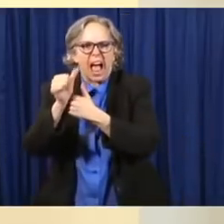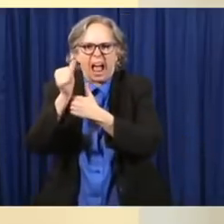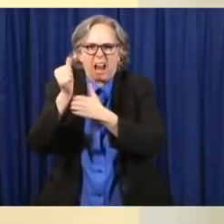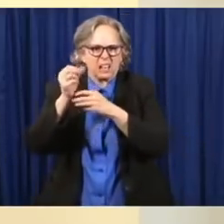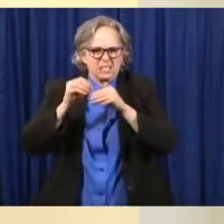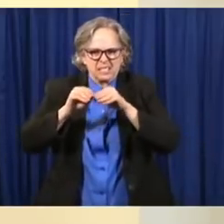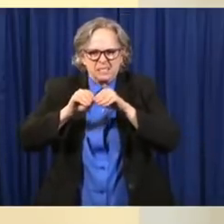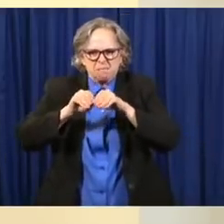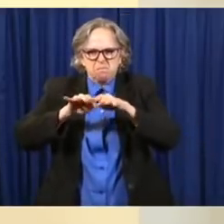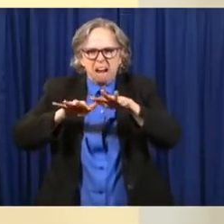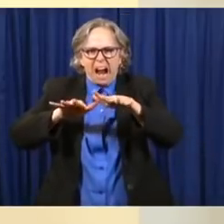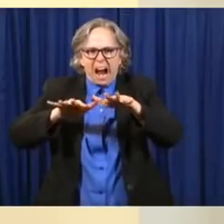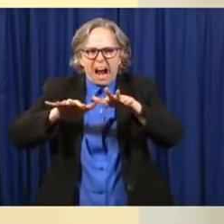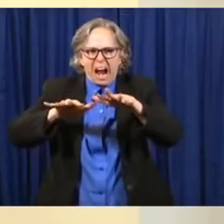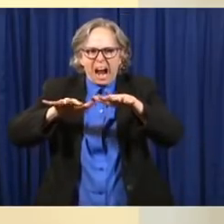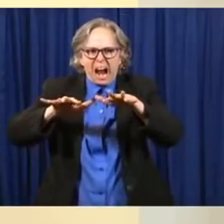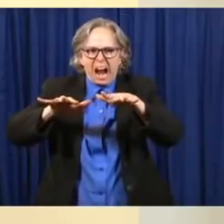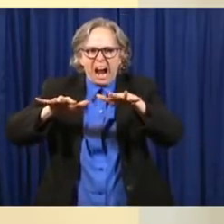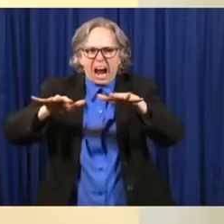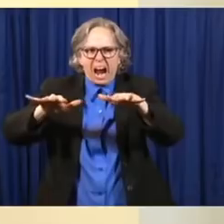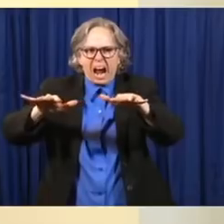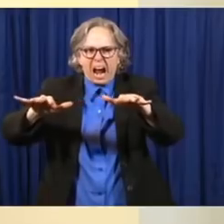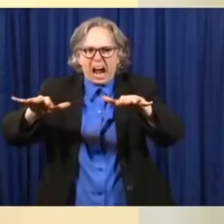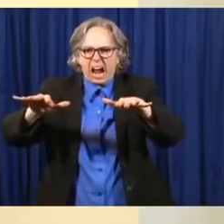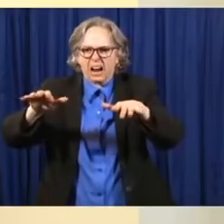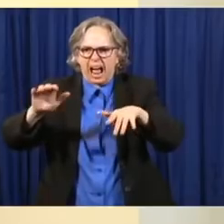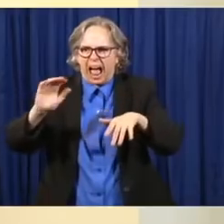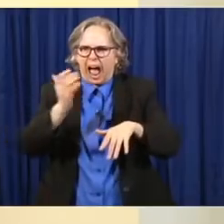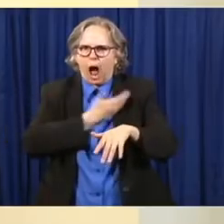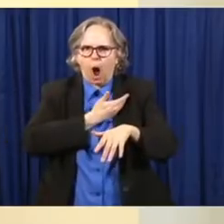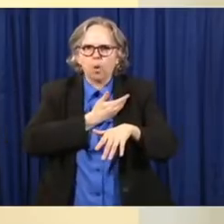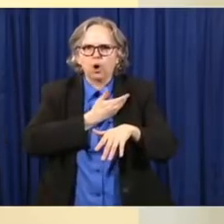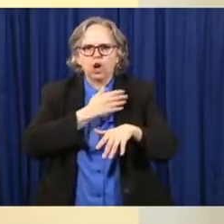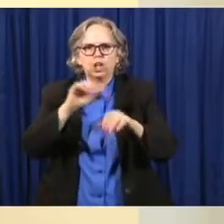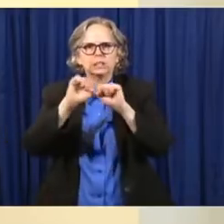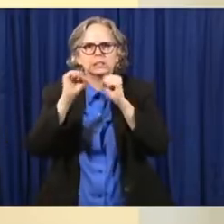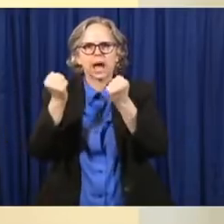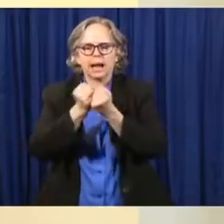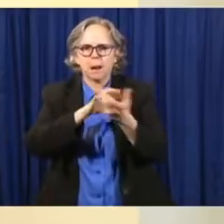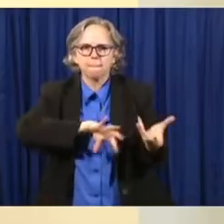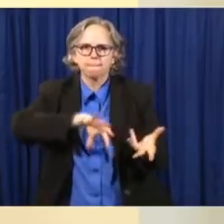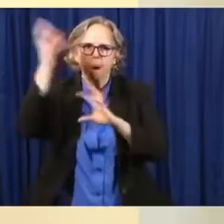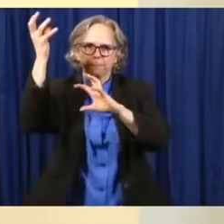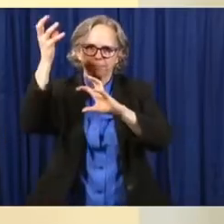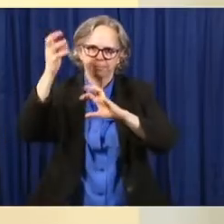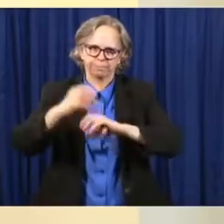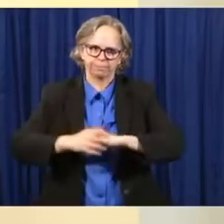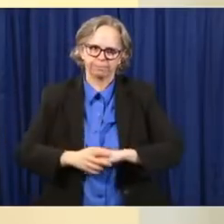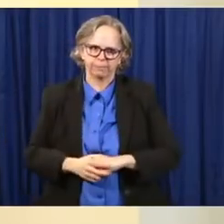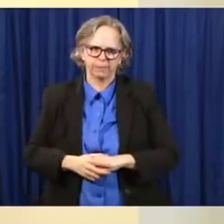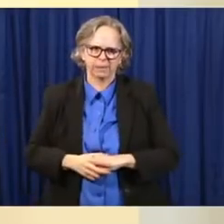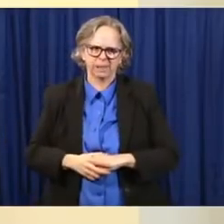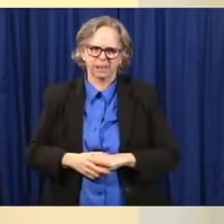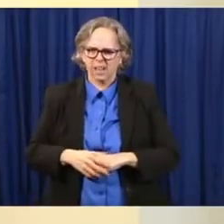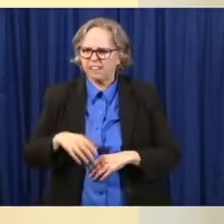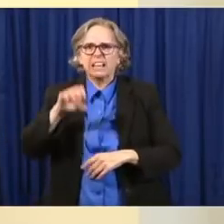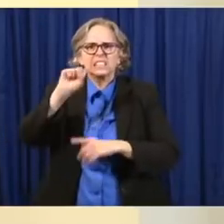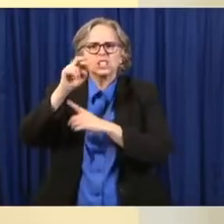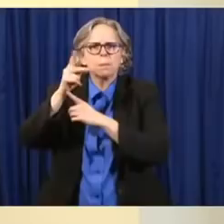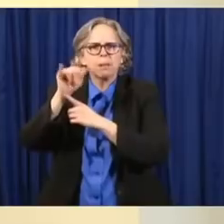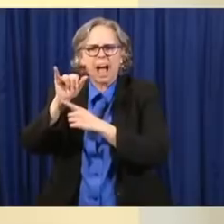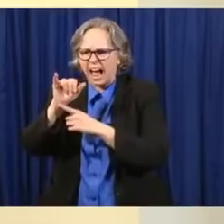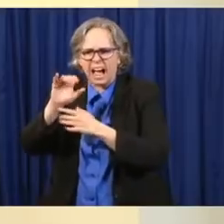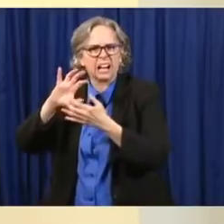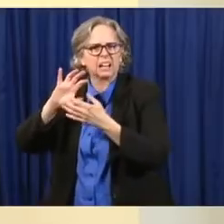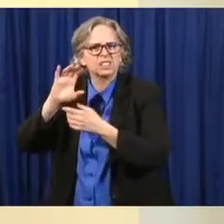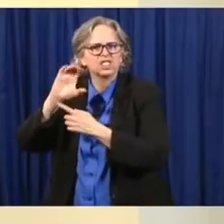disrupts civil society. It disrupts supply chains. It shows the chinks in all our armor. It shows our